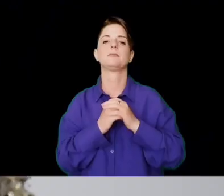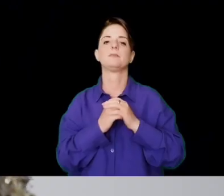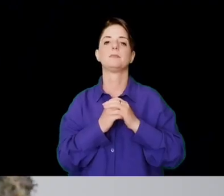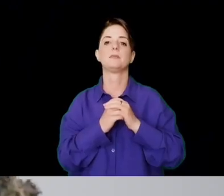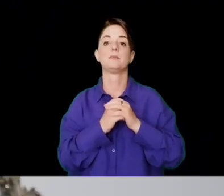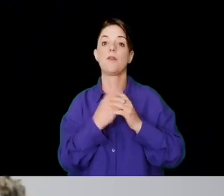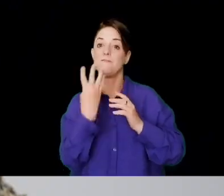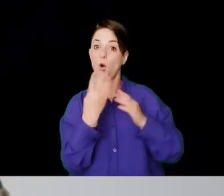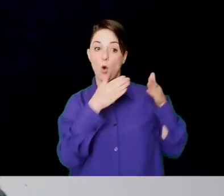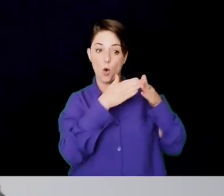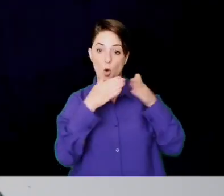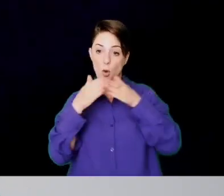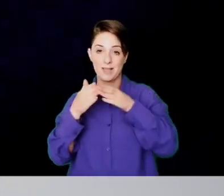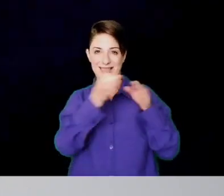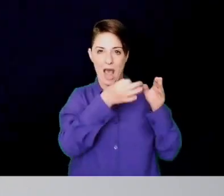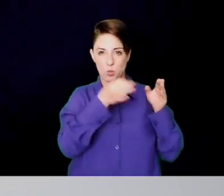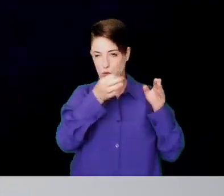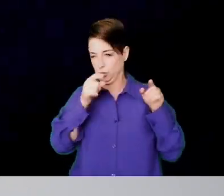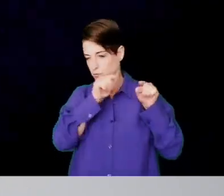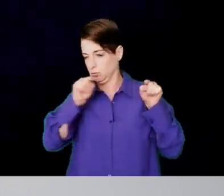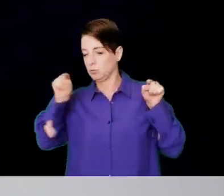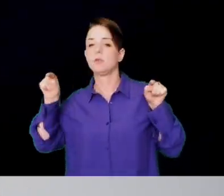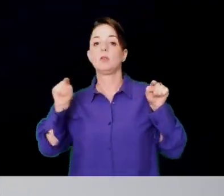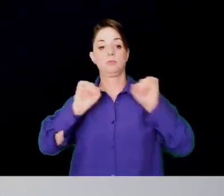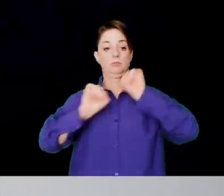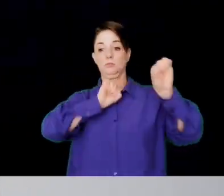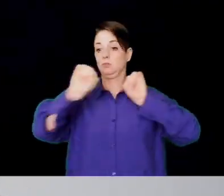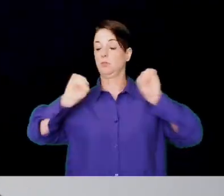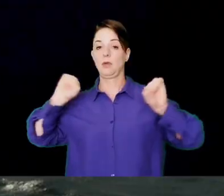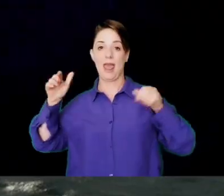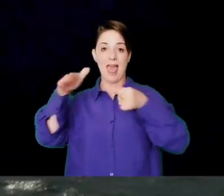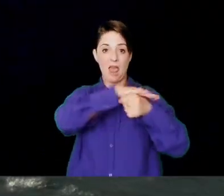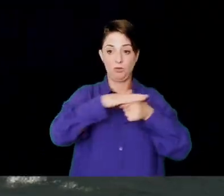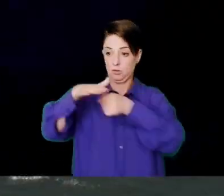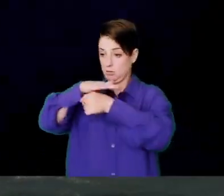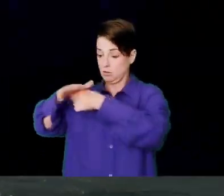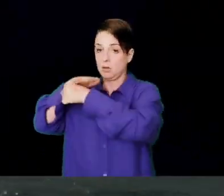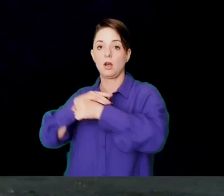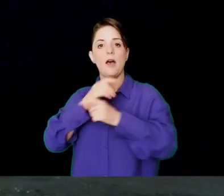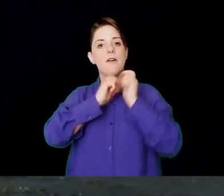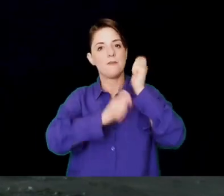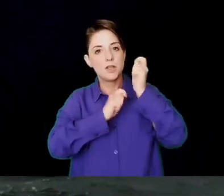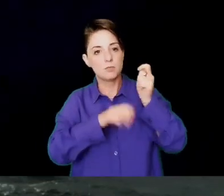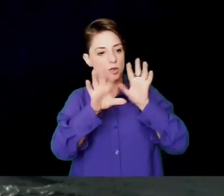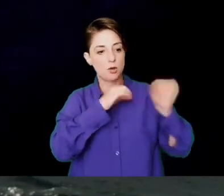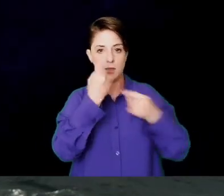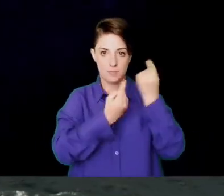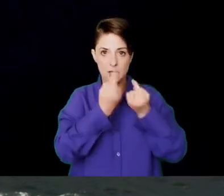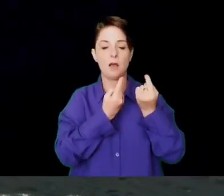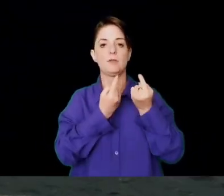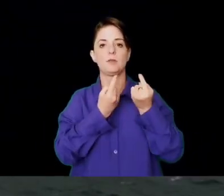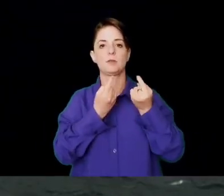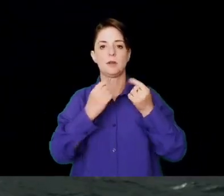Each one of the 4 ports had 4 500-metre square experimental areas, and the fishermen chose those areas, they marked